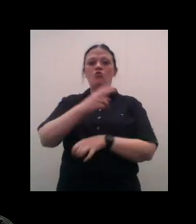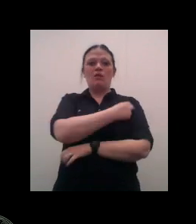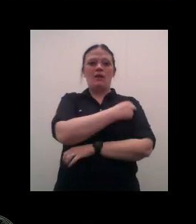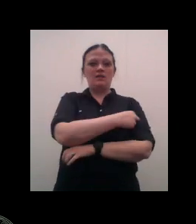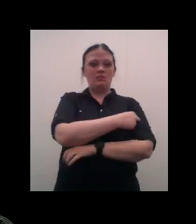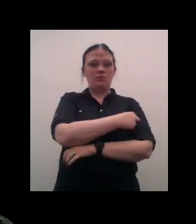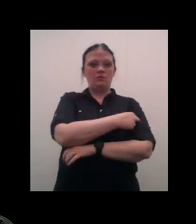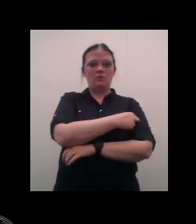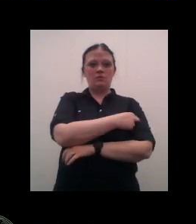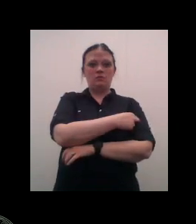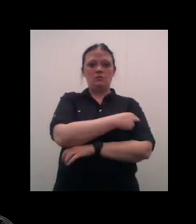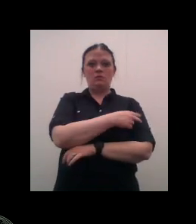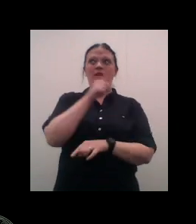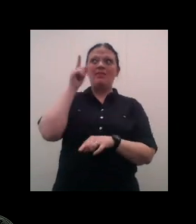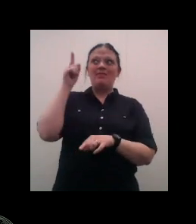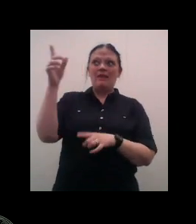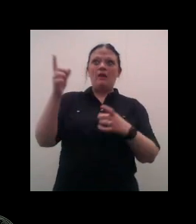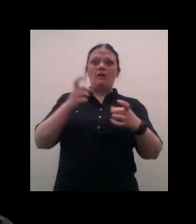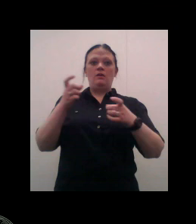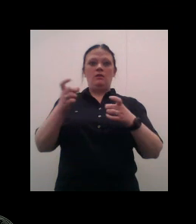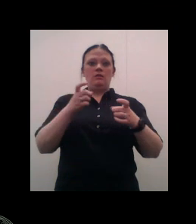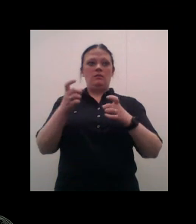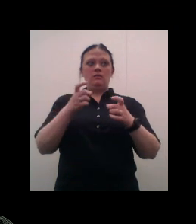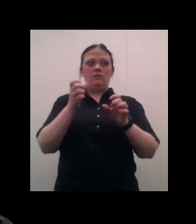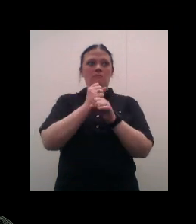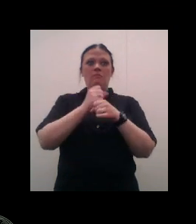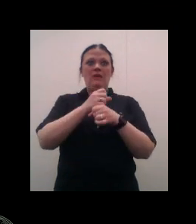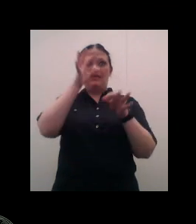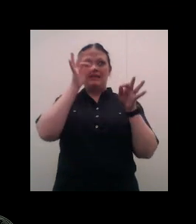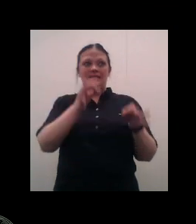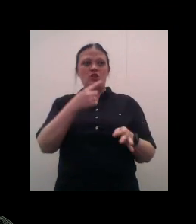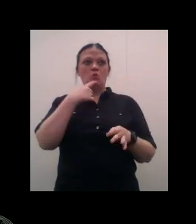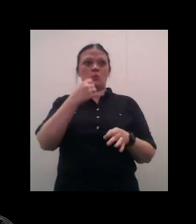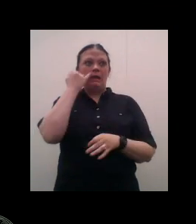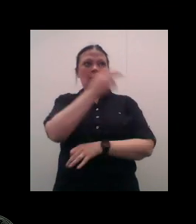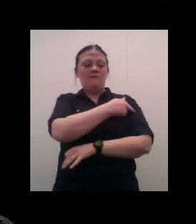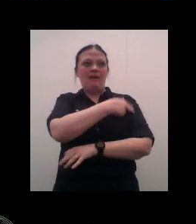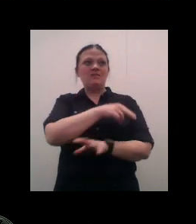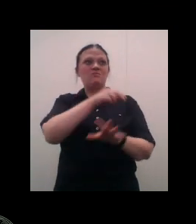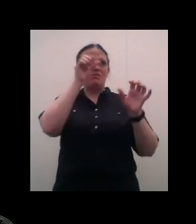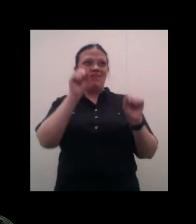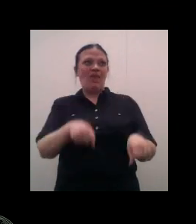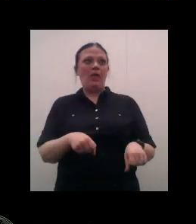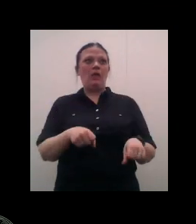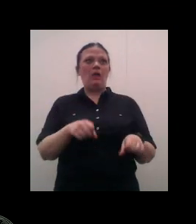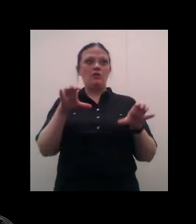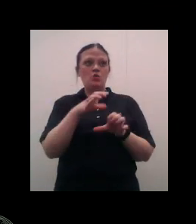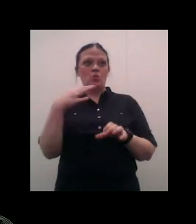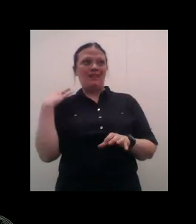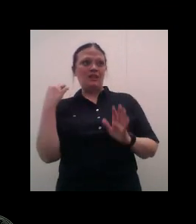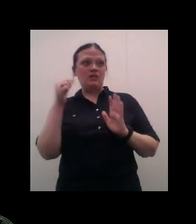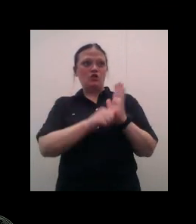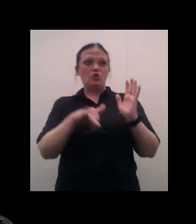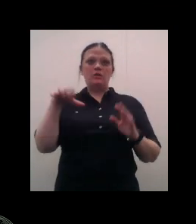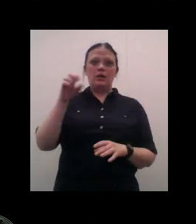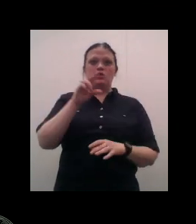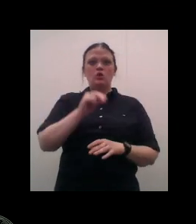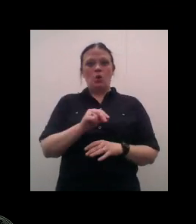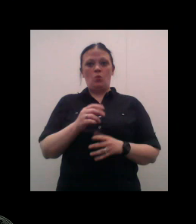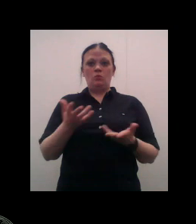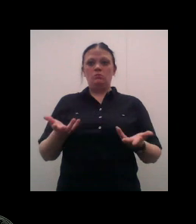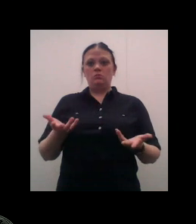hospitals. They are the regulators of the hospitals to say whether a hospital can do a elective surgery or not, an elective